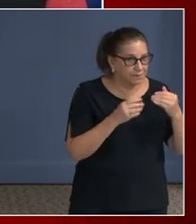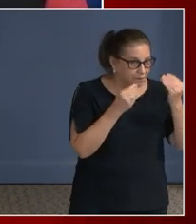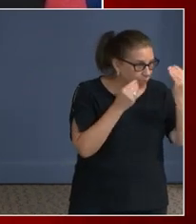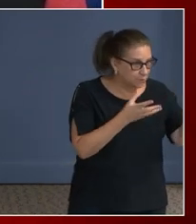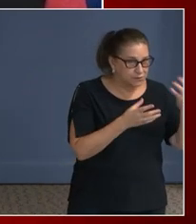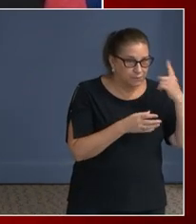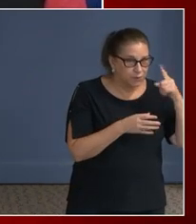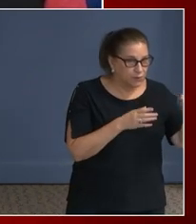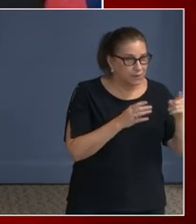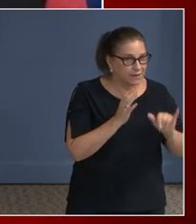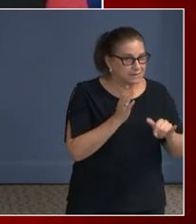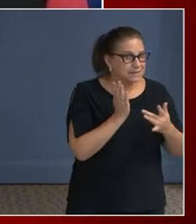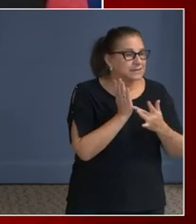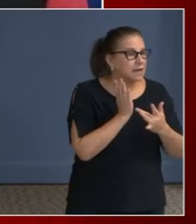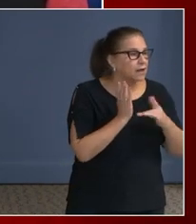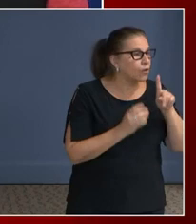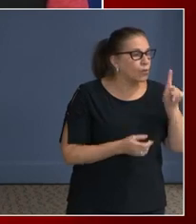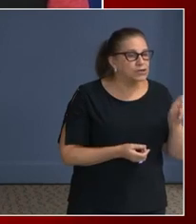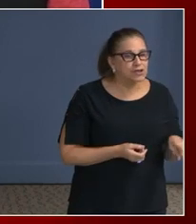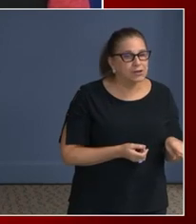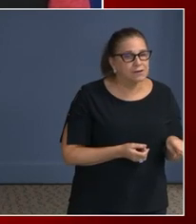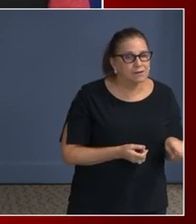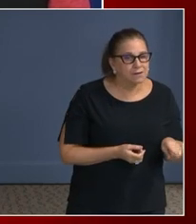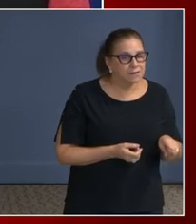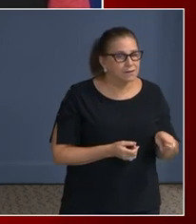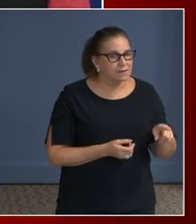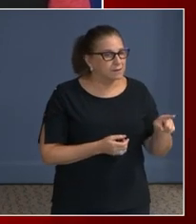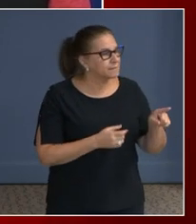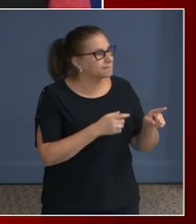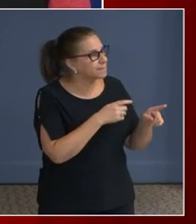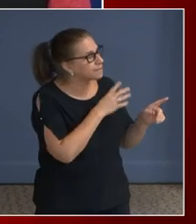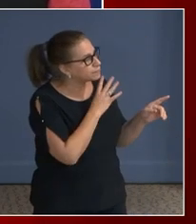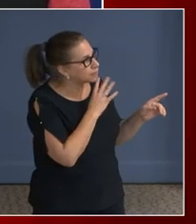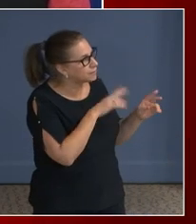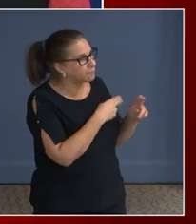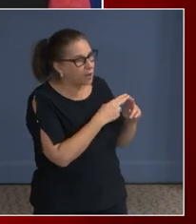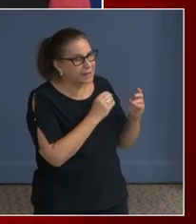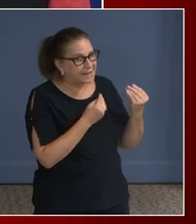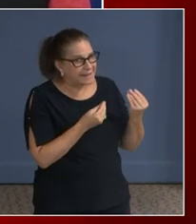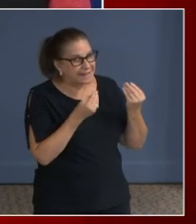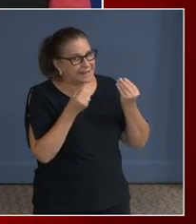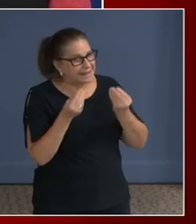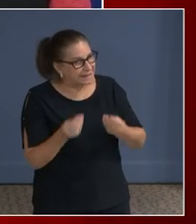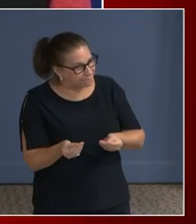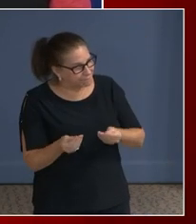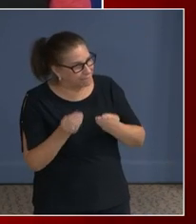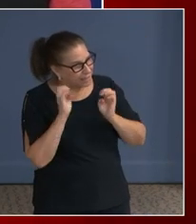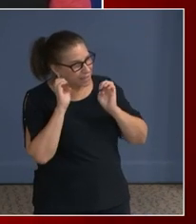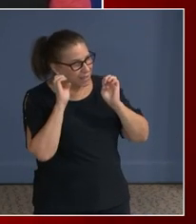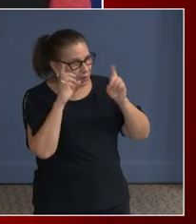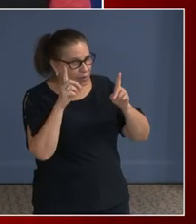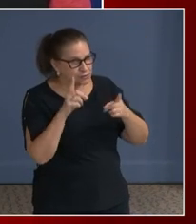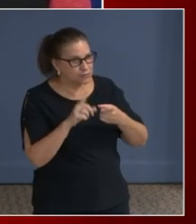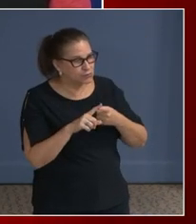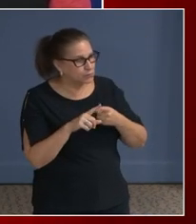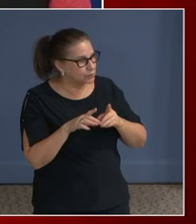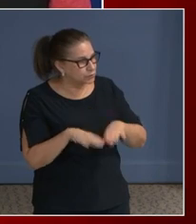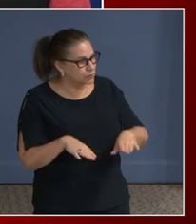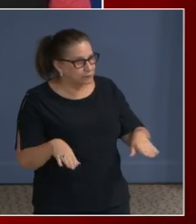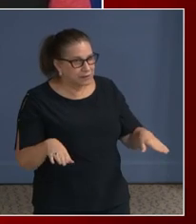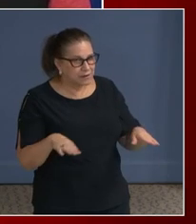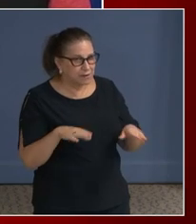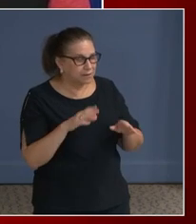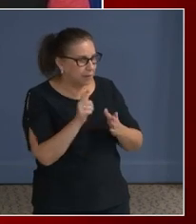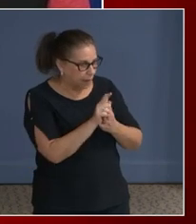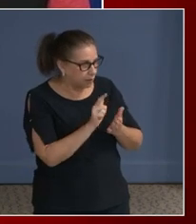have technology? That they weren't basically given the education that they're legally allowed to, that they only receive information on the